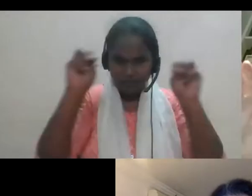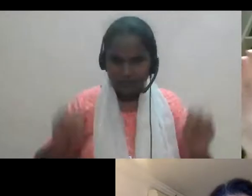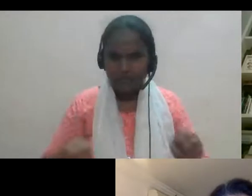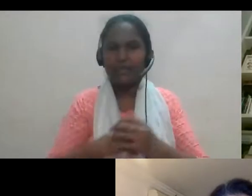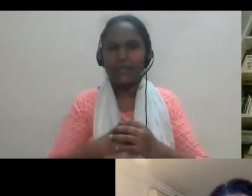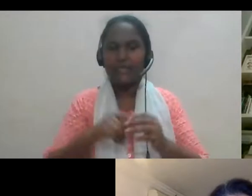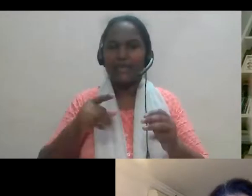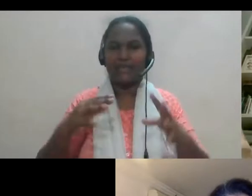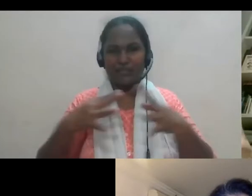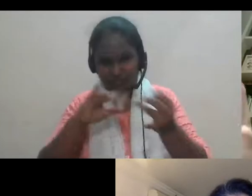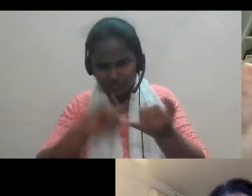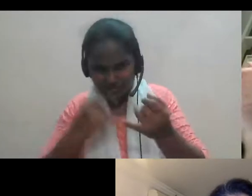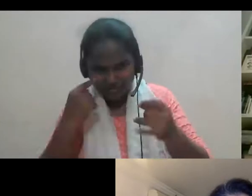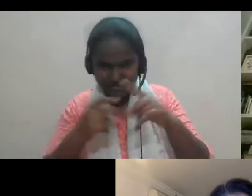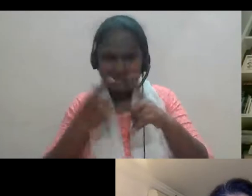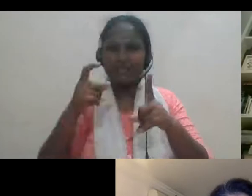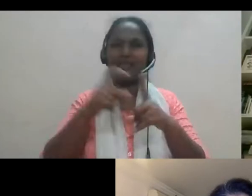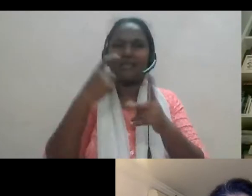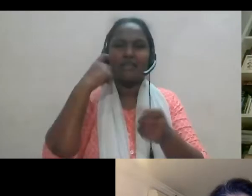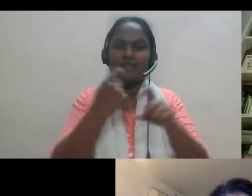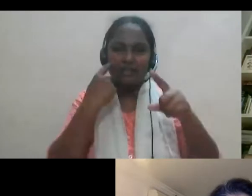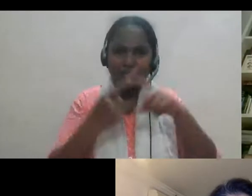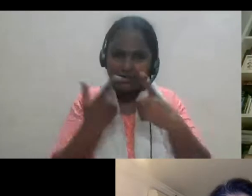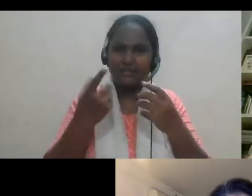our website and digital platforms was